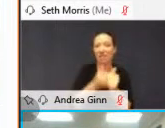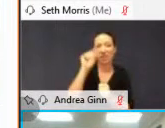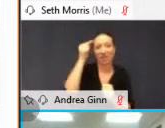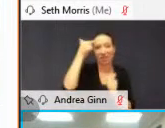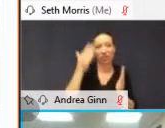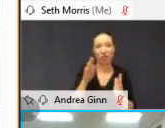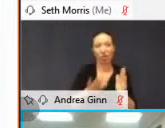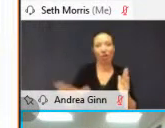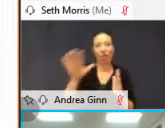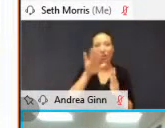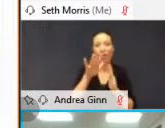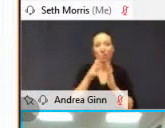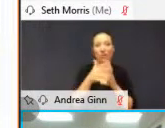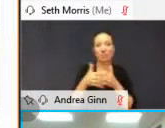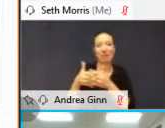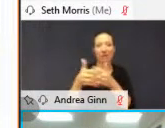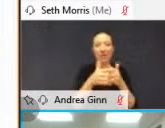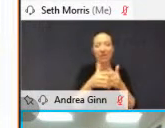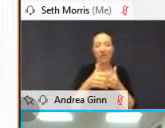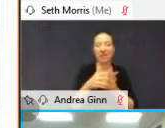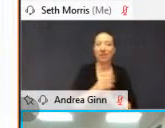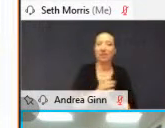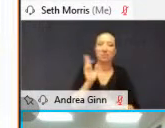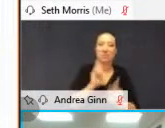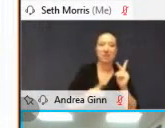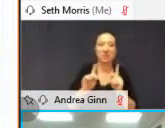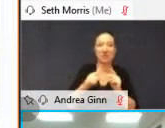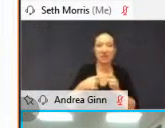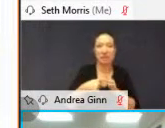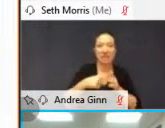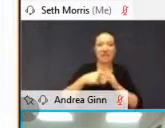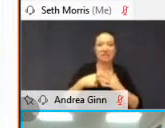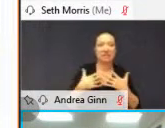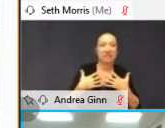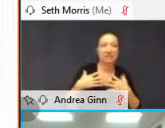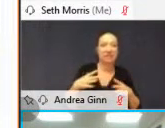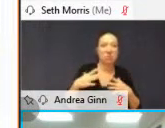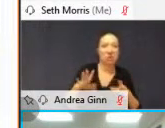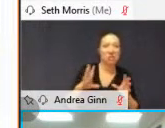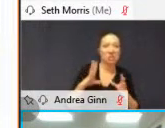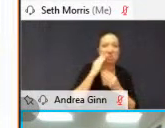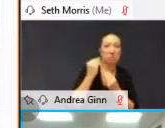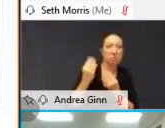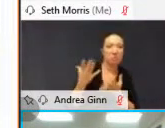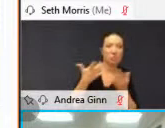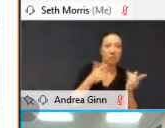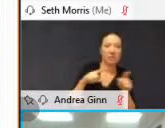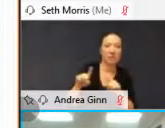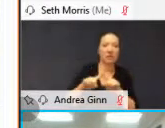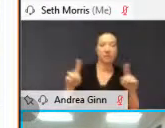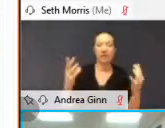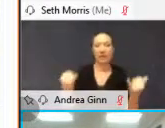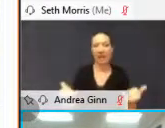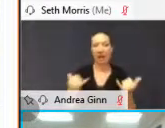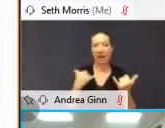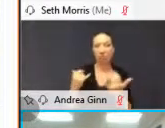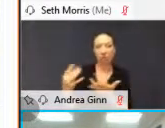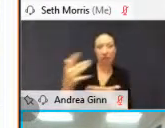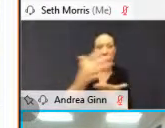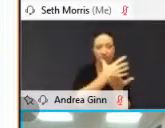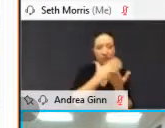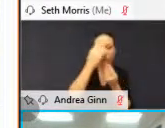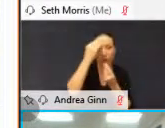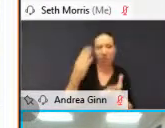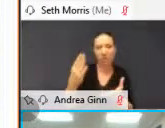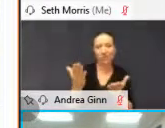was a reluctance to share this information in detail at the beginning, but from the information that we do have at this point, you can see